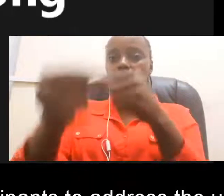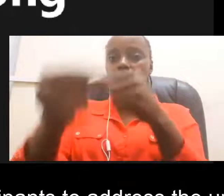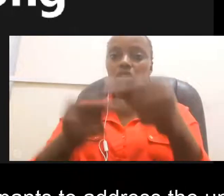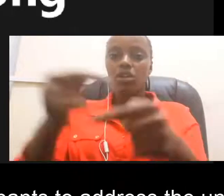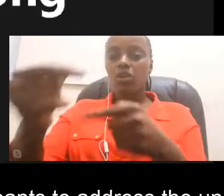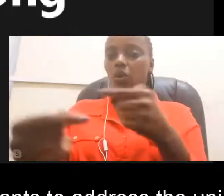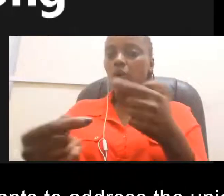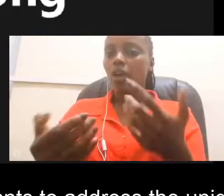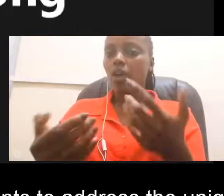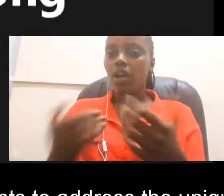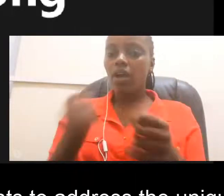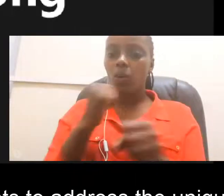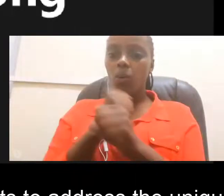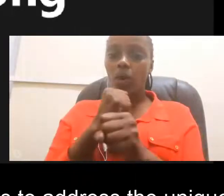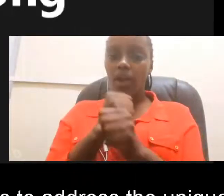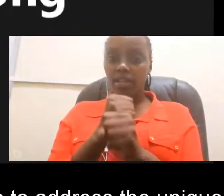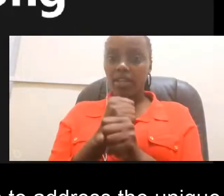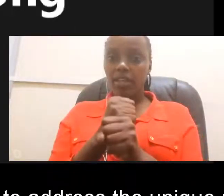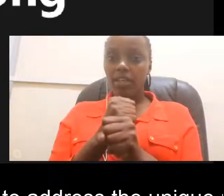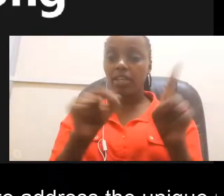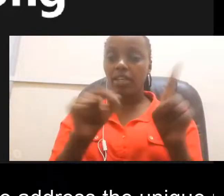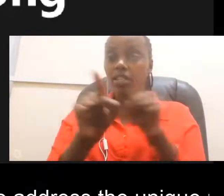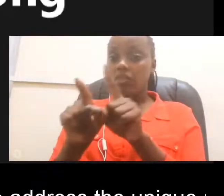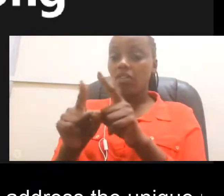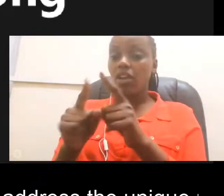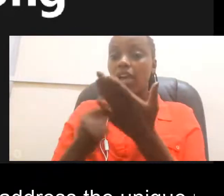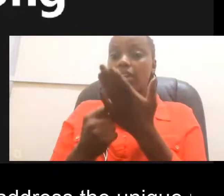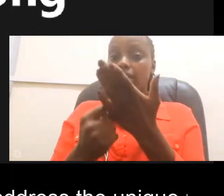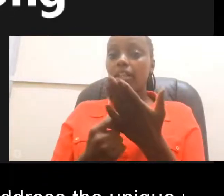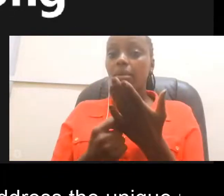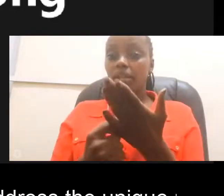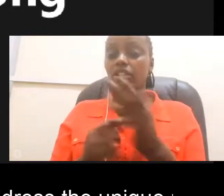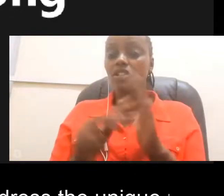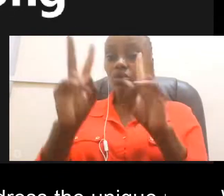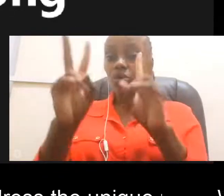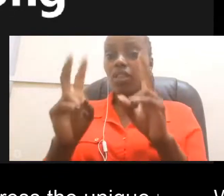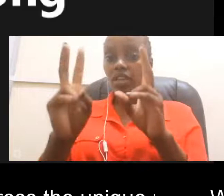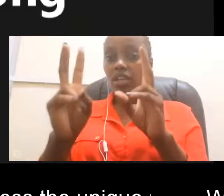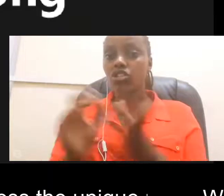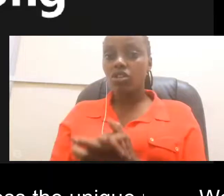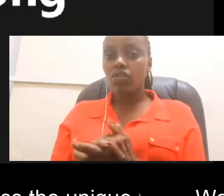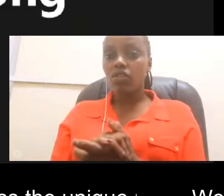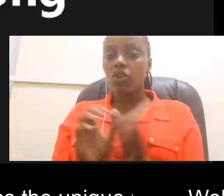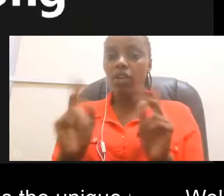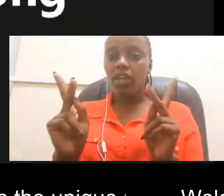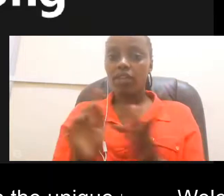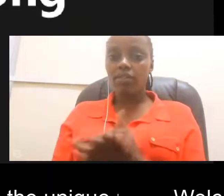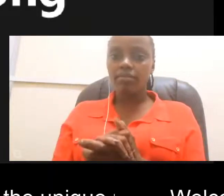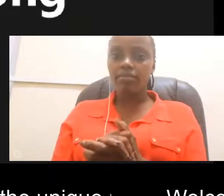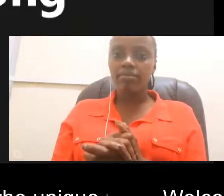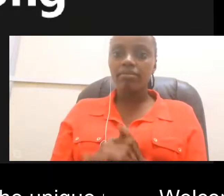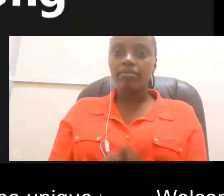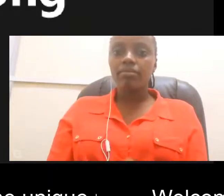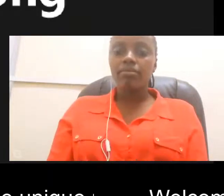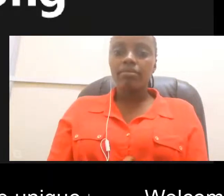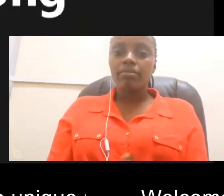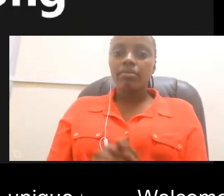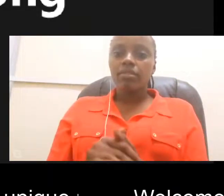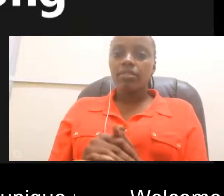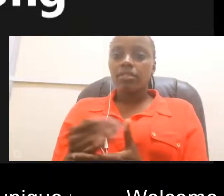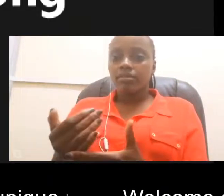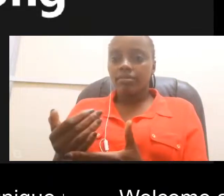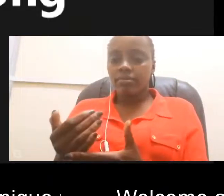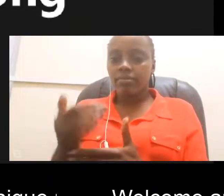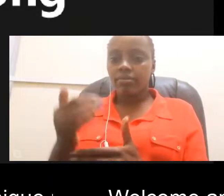working, deliberating on these issues. Right. We are moving towards the 2